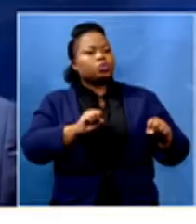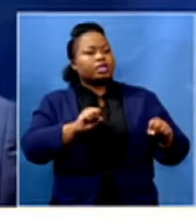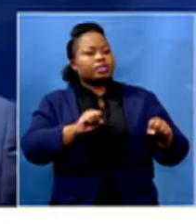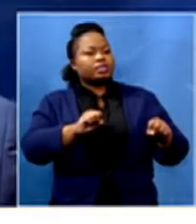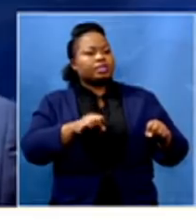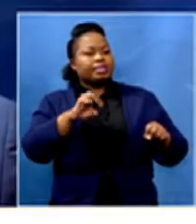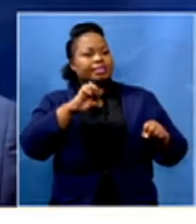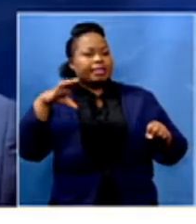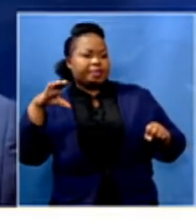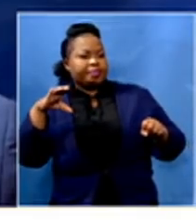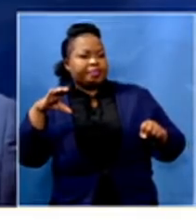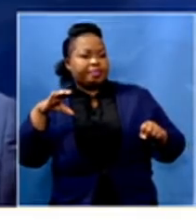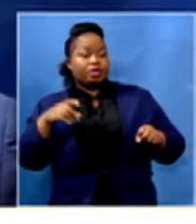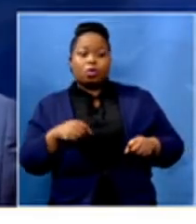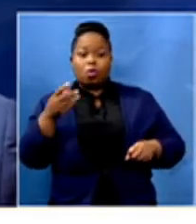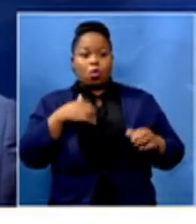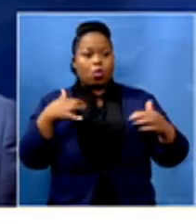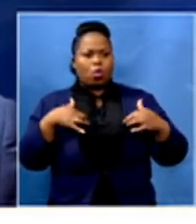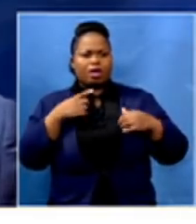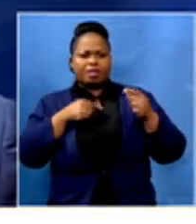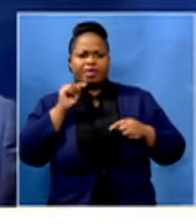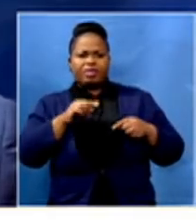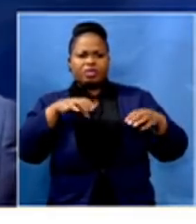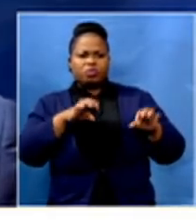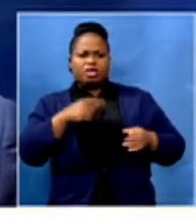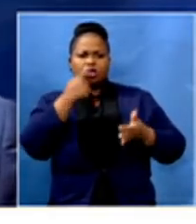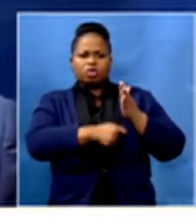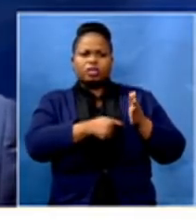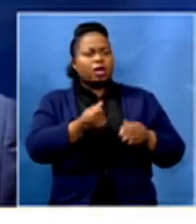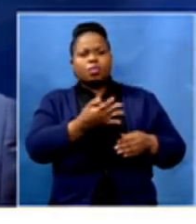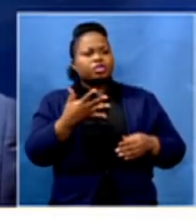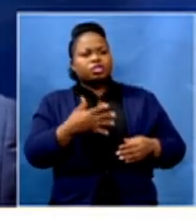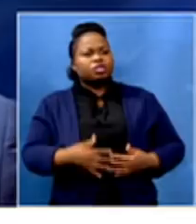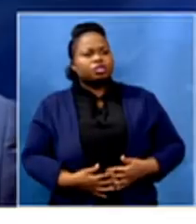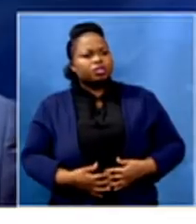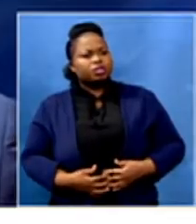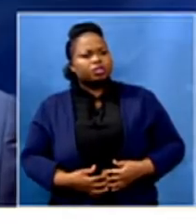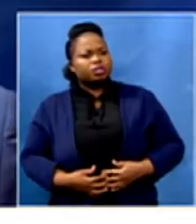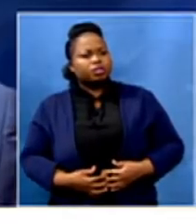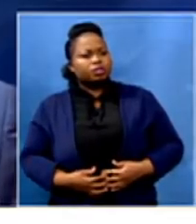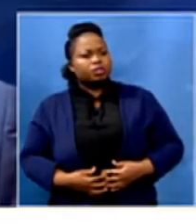in the Eastern Cape. Everybody's worried about them and the cost. How much did they cost?